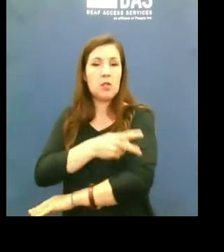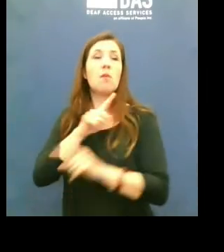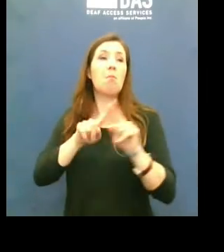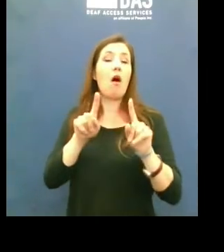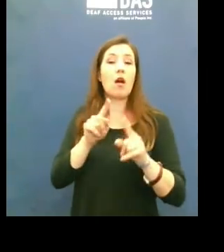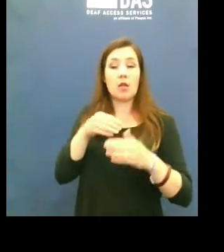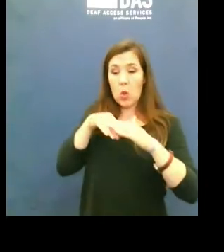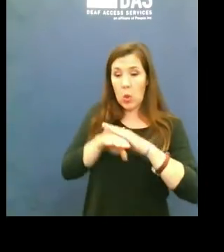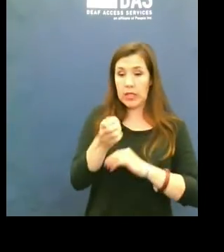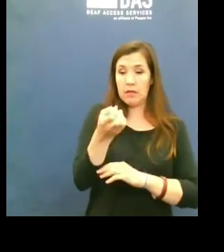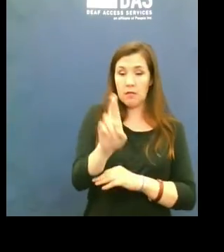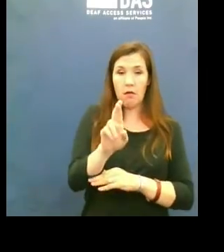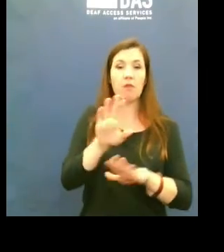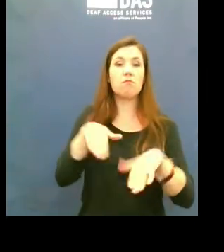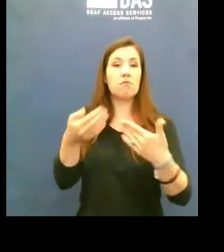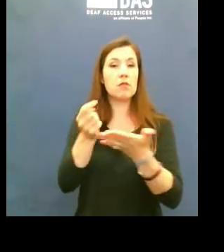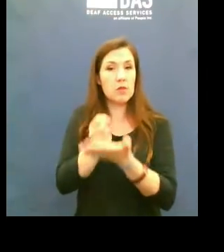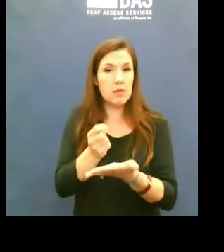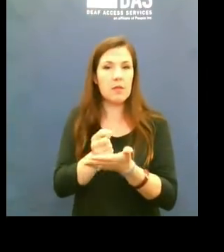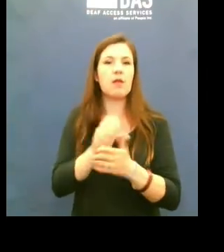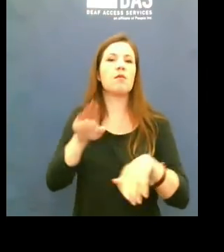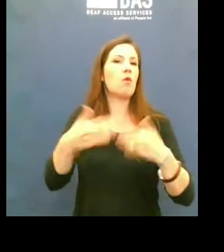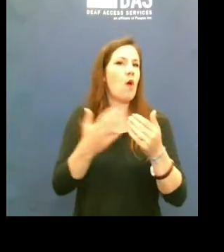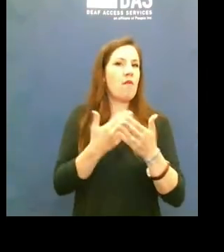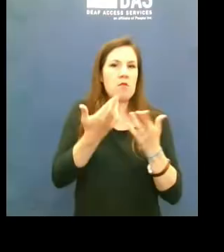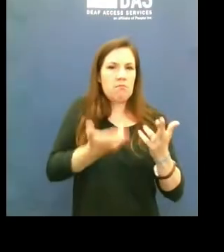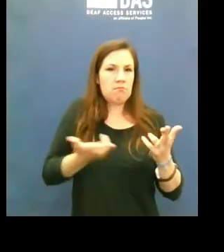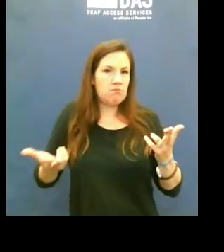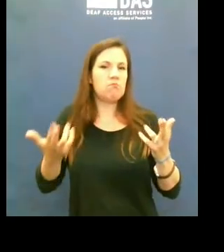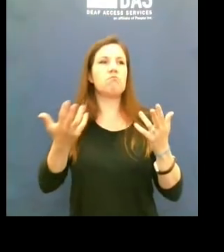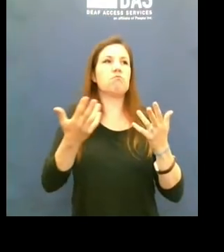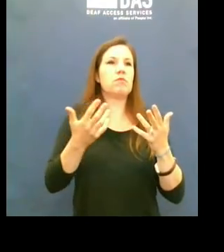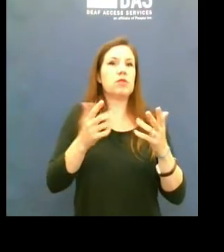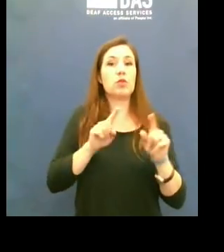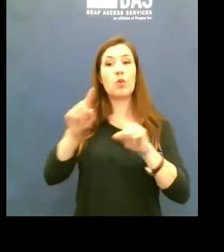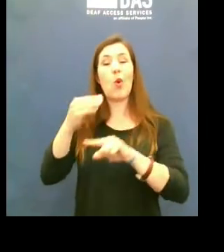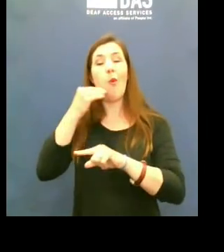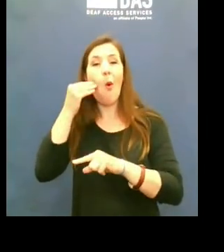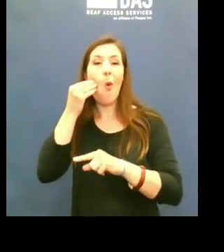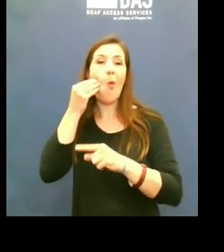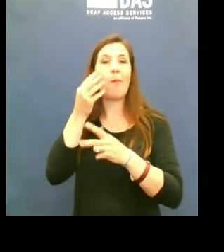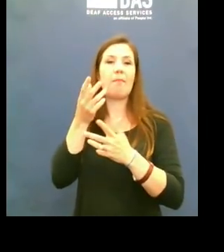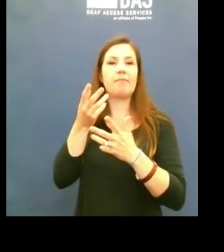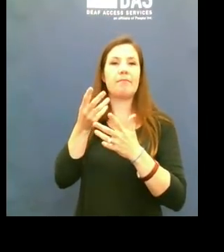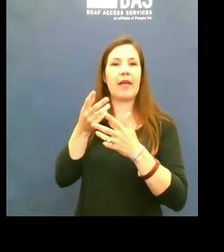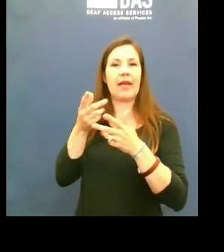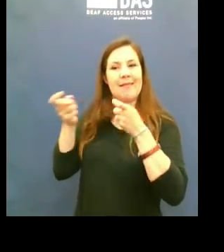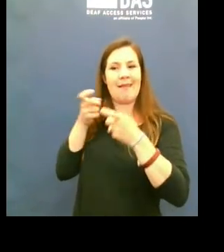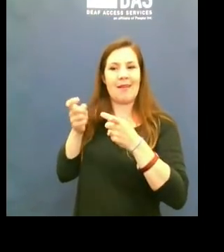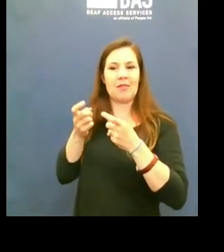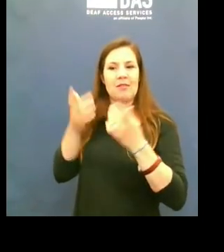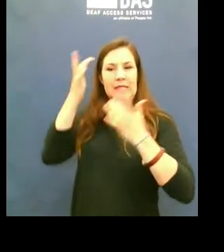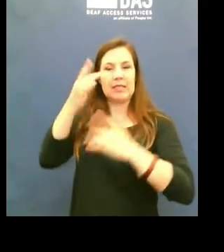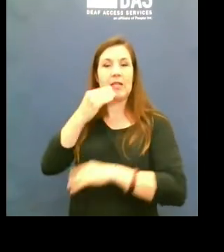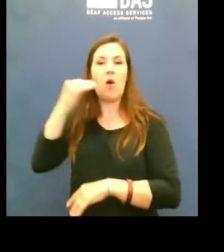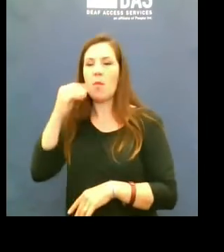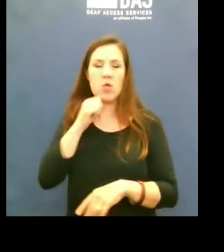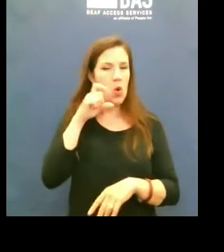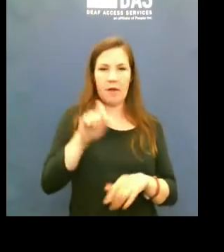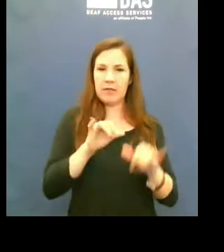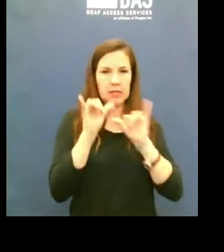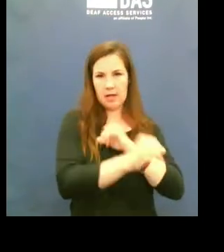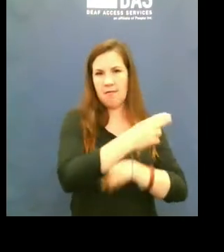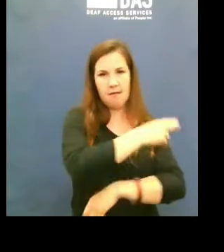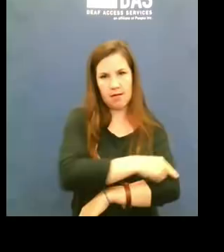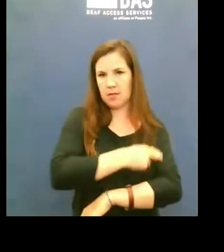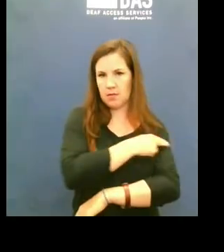provided whatever resources they need to go home and deal with their COVID-19 illness at home. Not everybody needs to be